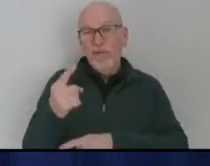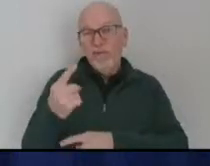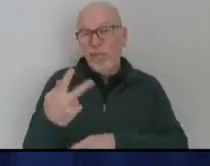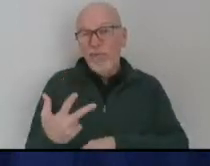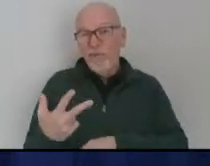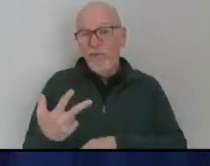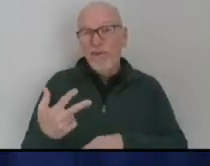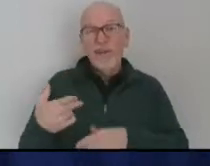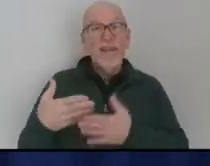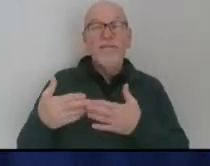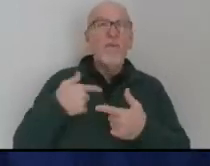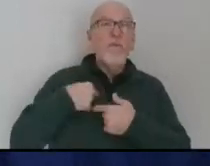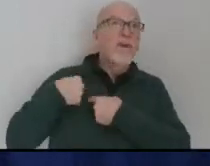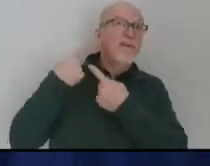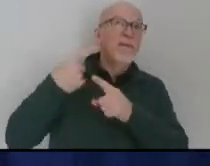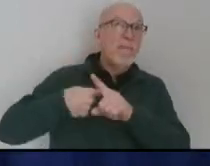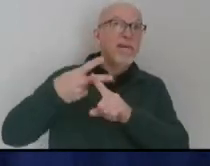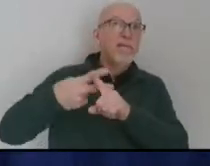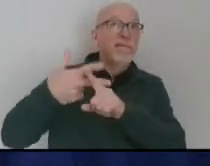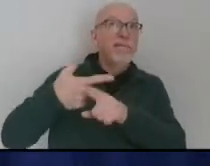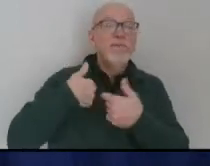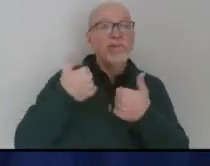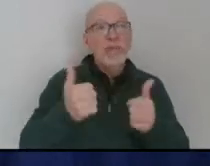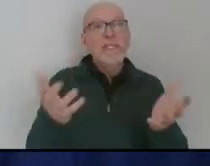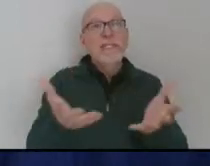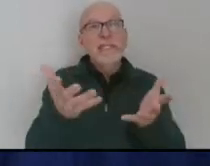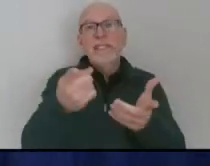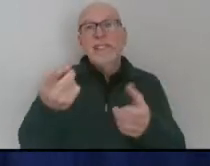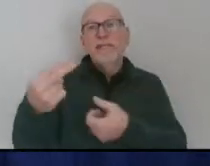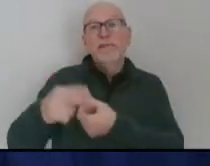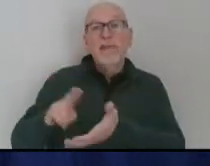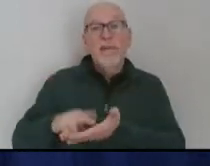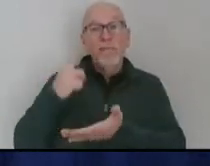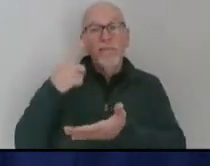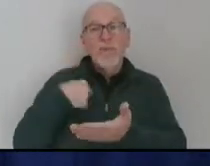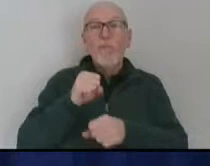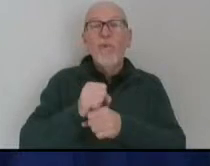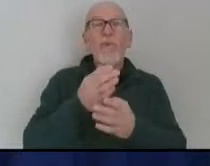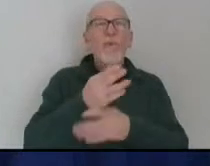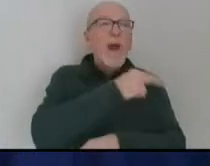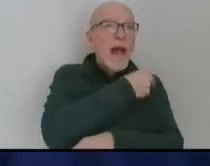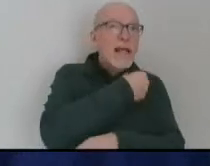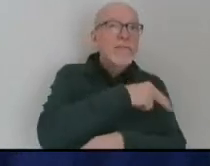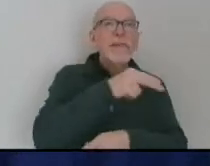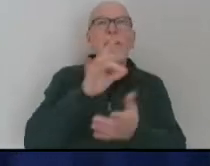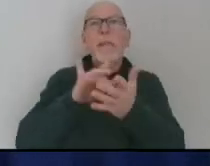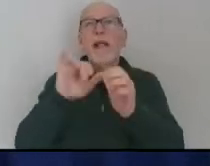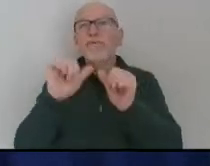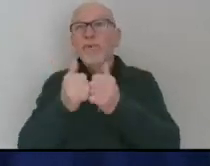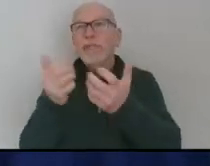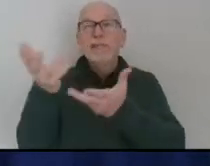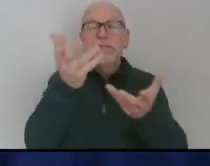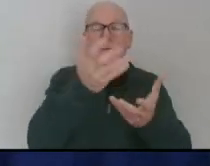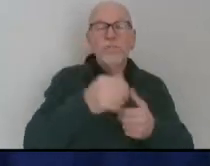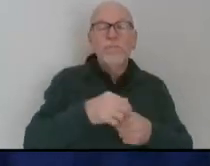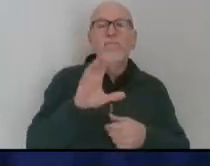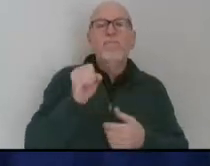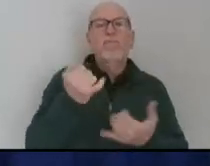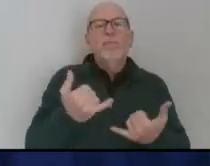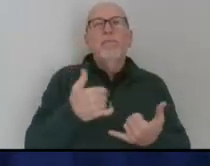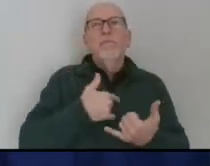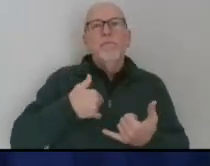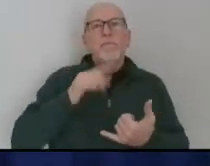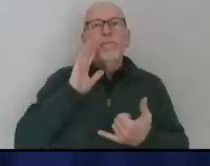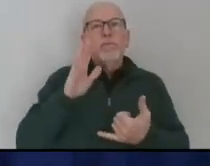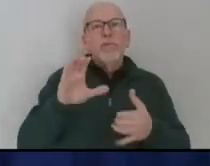and months of trying to get individuals to sign up through working through the hospitals and through the State Medical Association. So we are going to